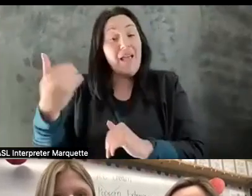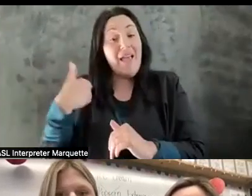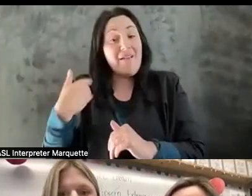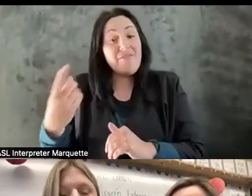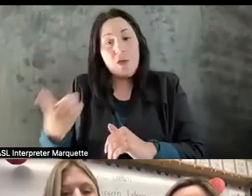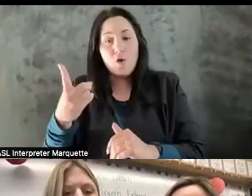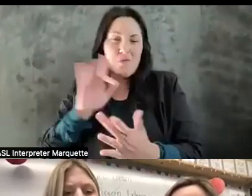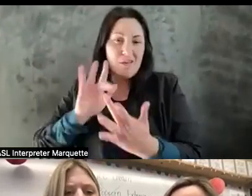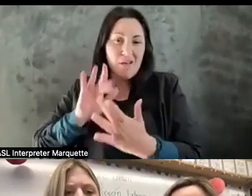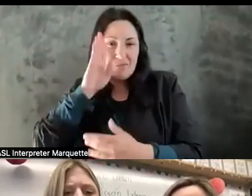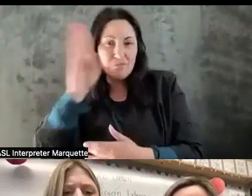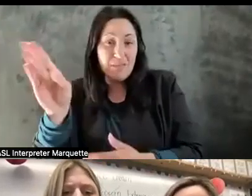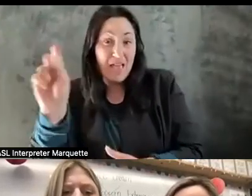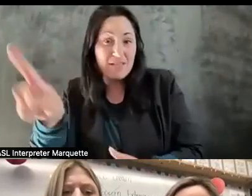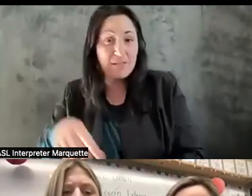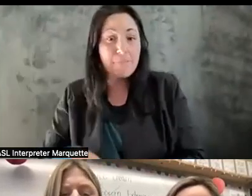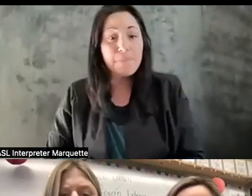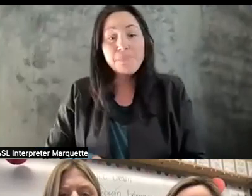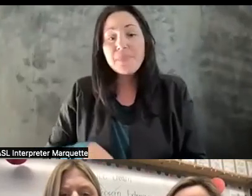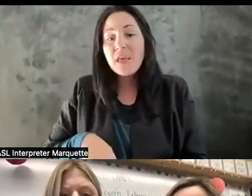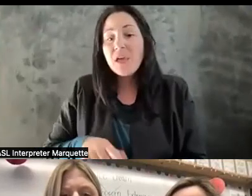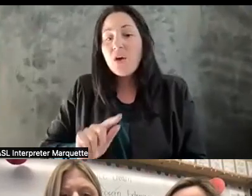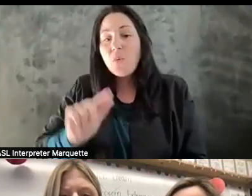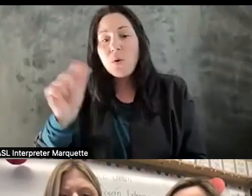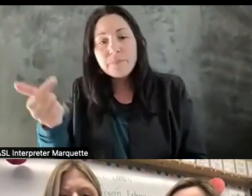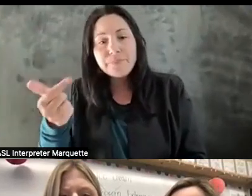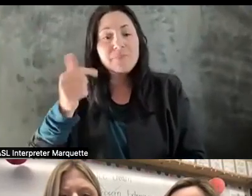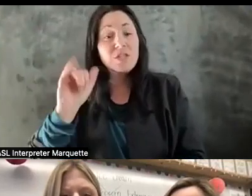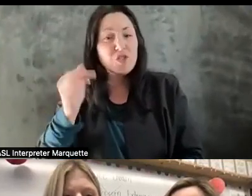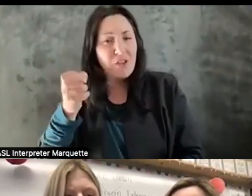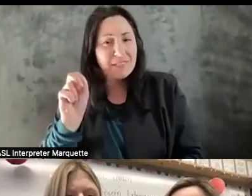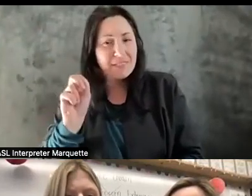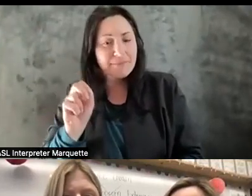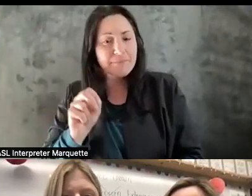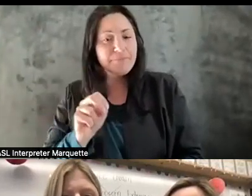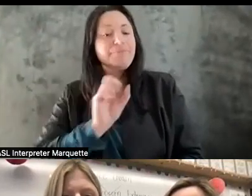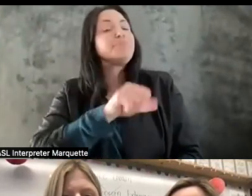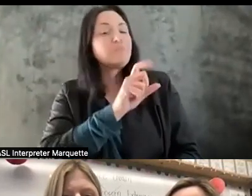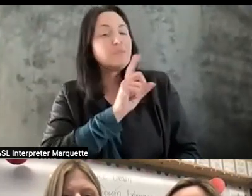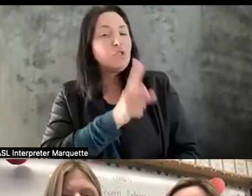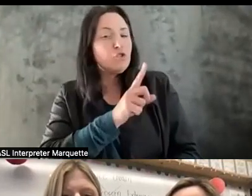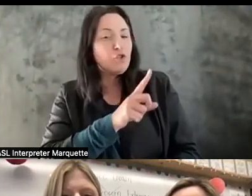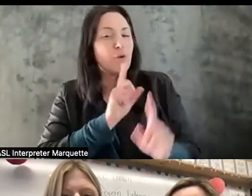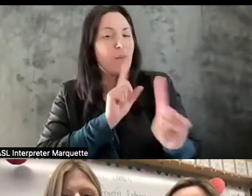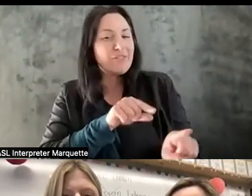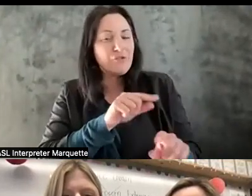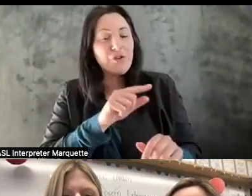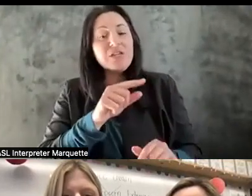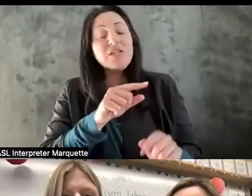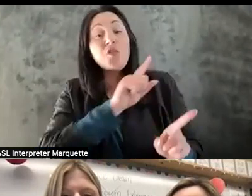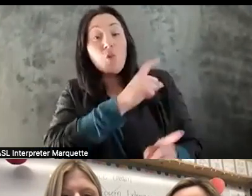there. Ms. Johnson, did you want to go ahead and chime in on the next one? Sure. So it